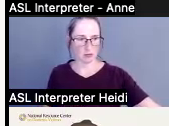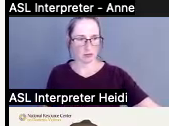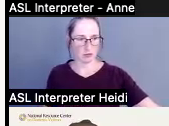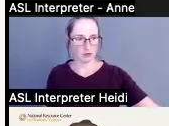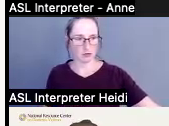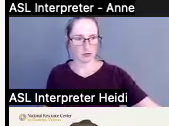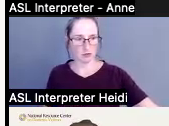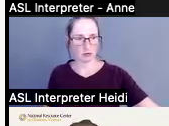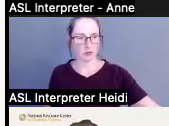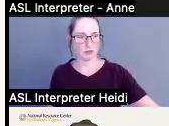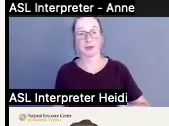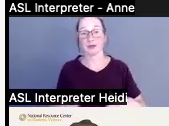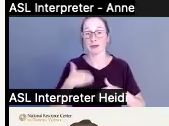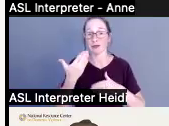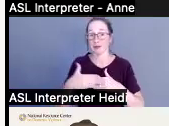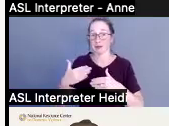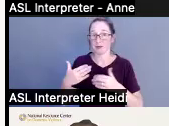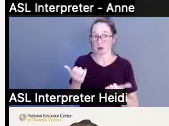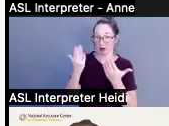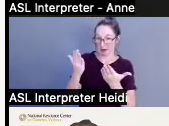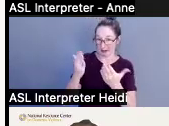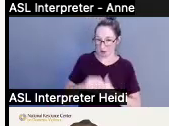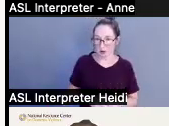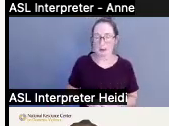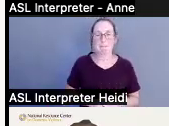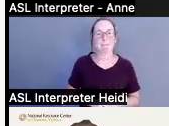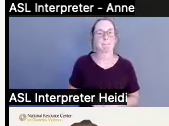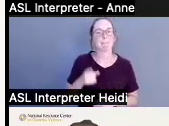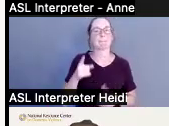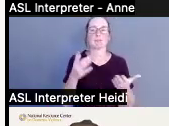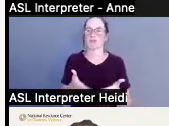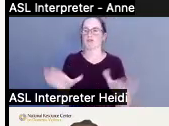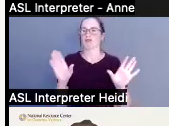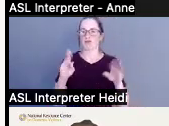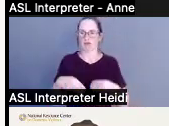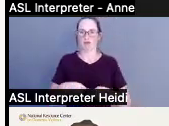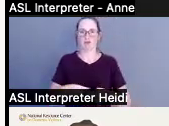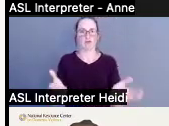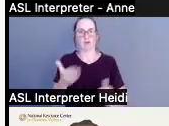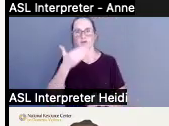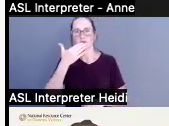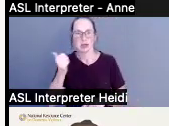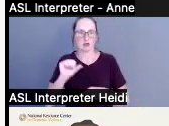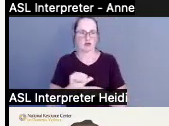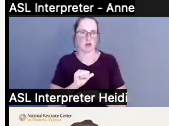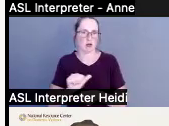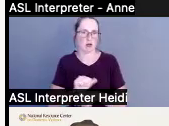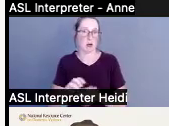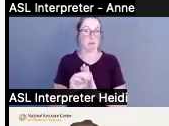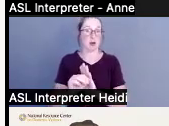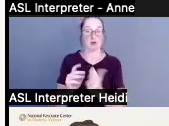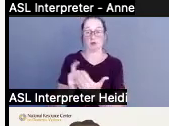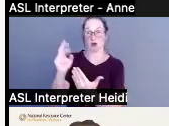Our next recommendation is to widely distribute best practice and model